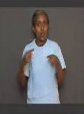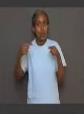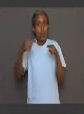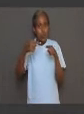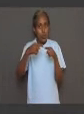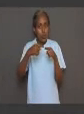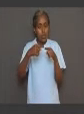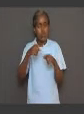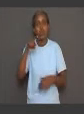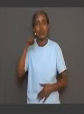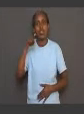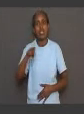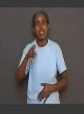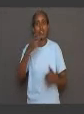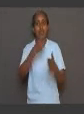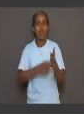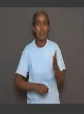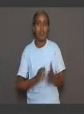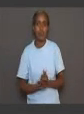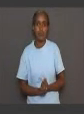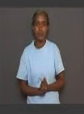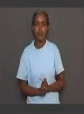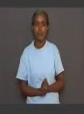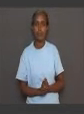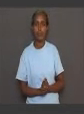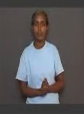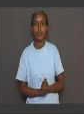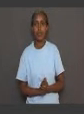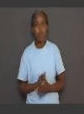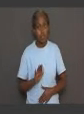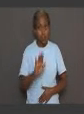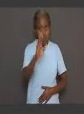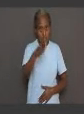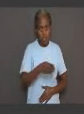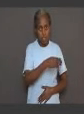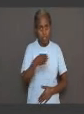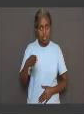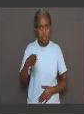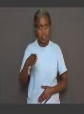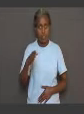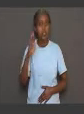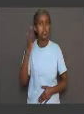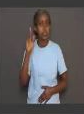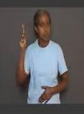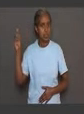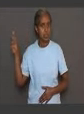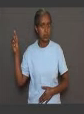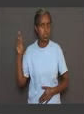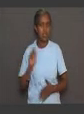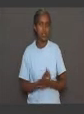corresponding to the x values. Your graph should resemble this